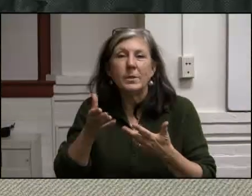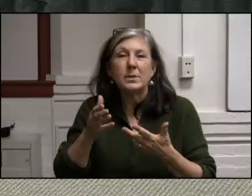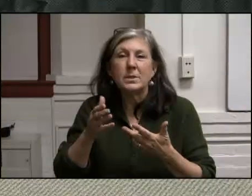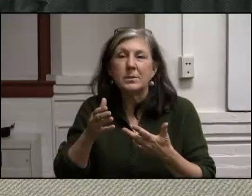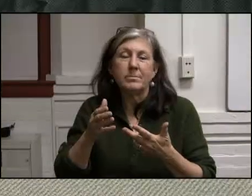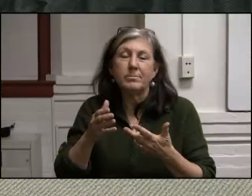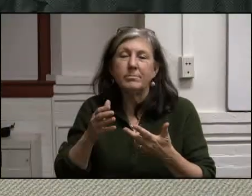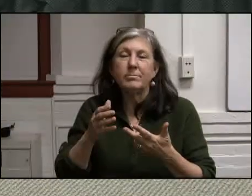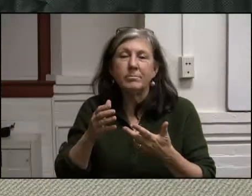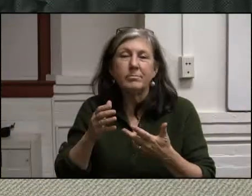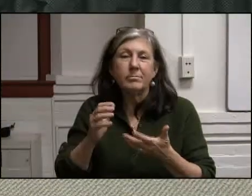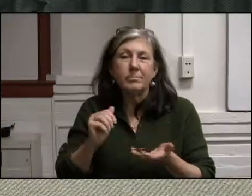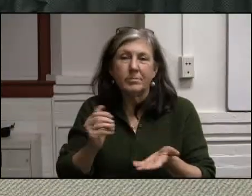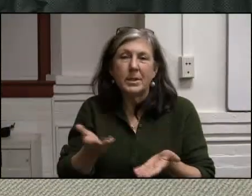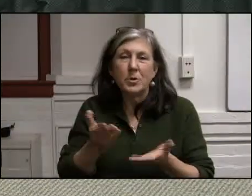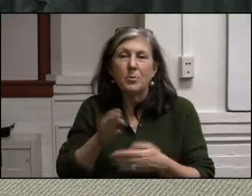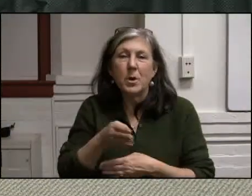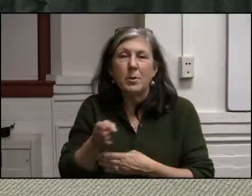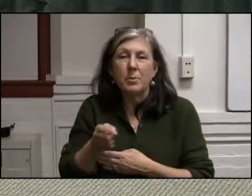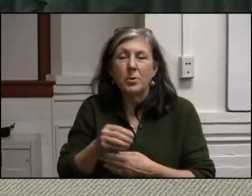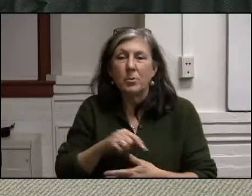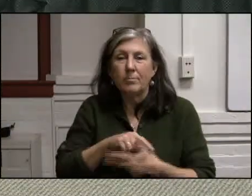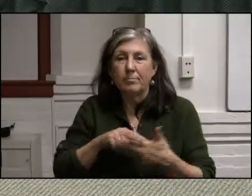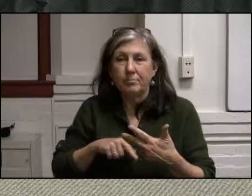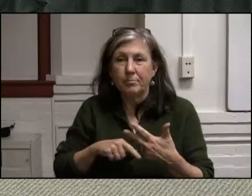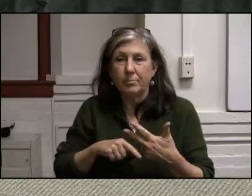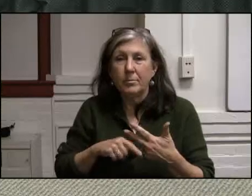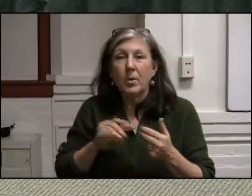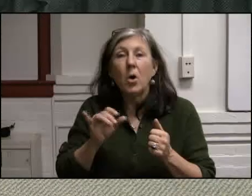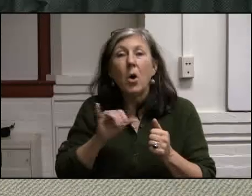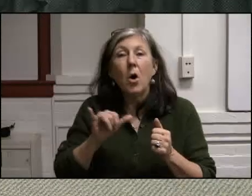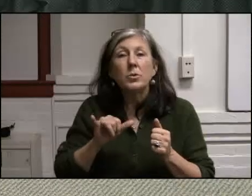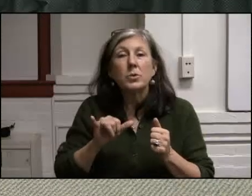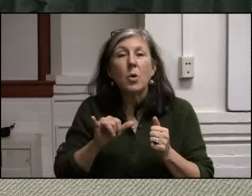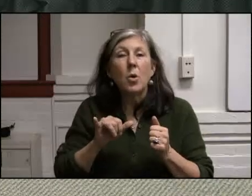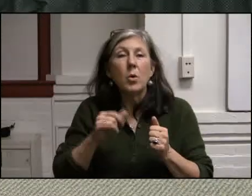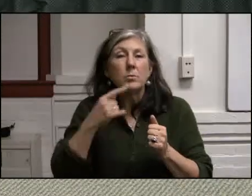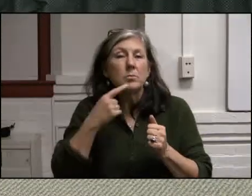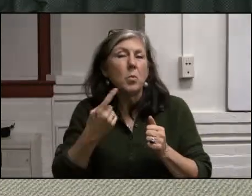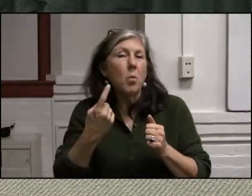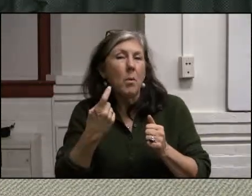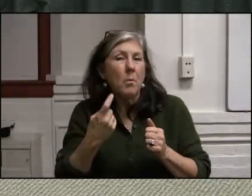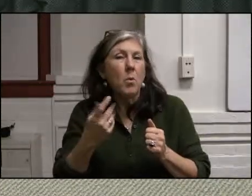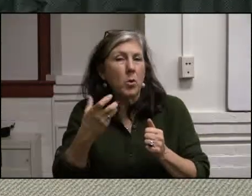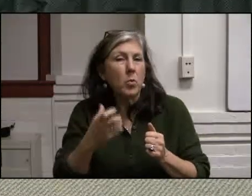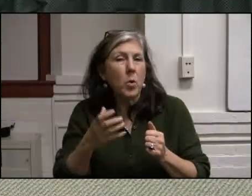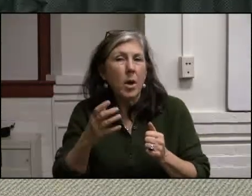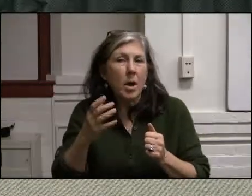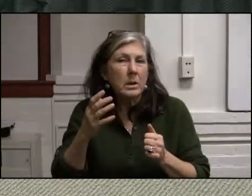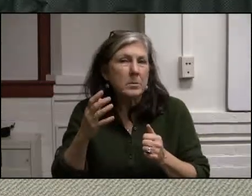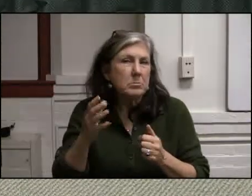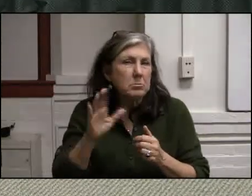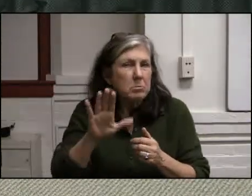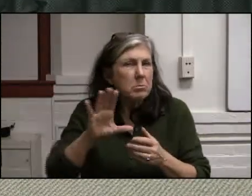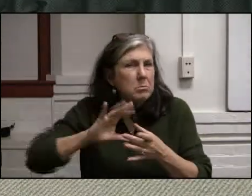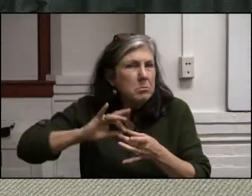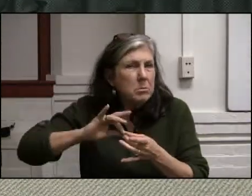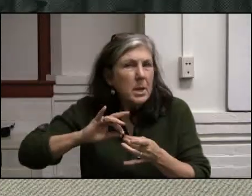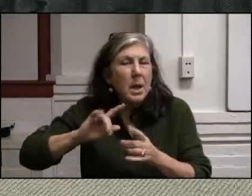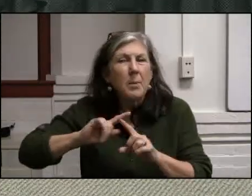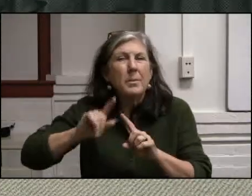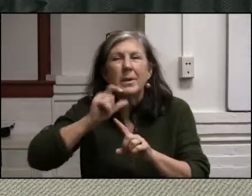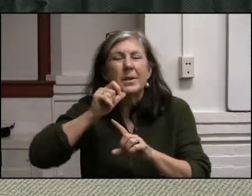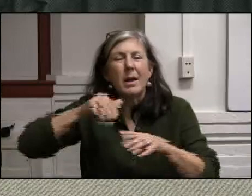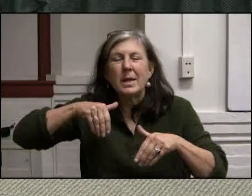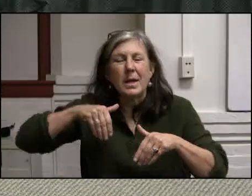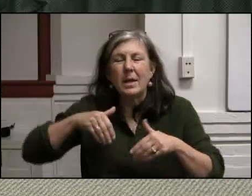mover services in Brattleboro. You also identified a 4th organization you'd like to hear from, but indicated that you didn't need to hear